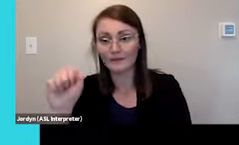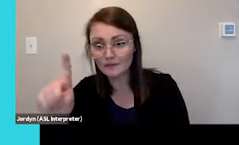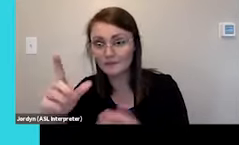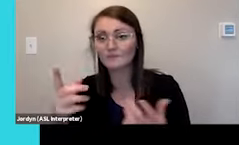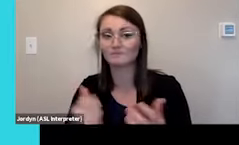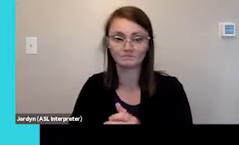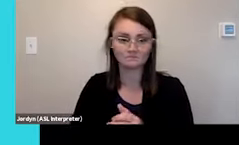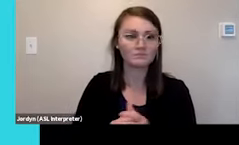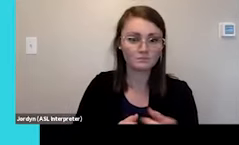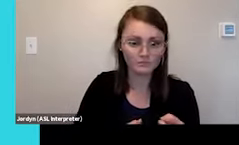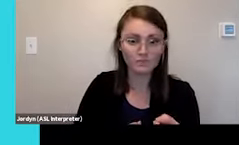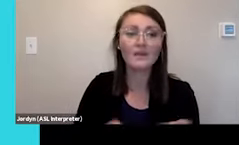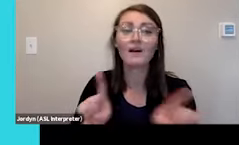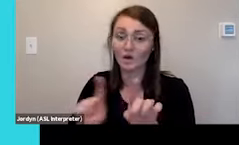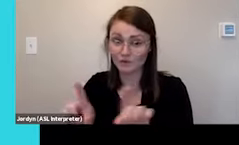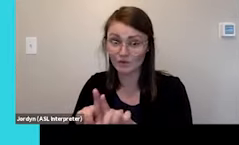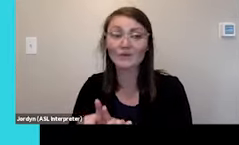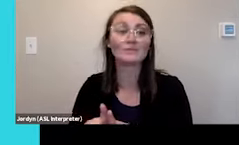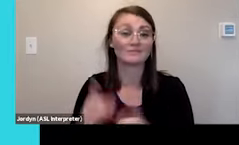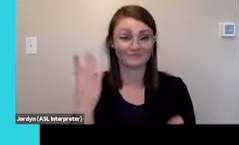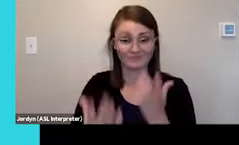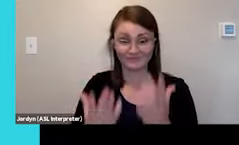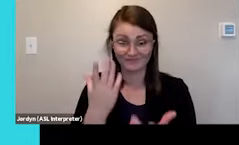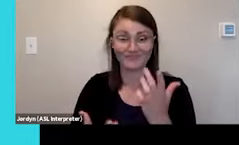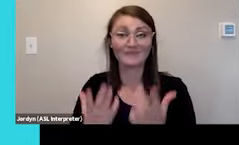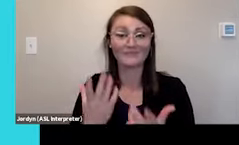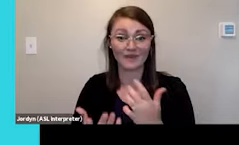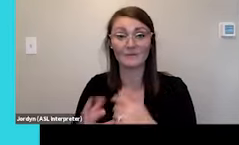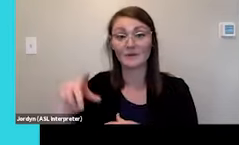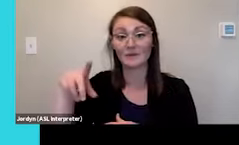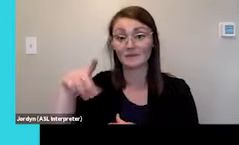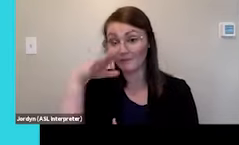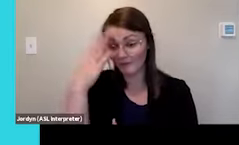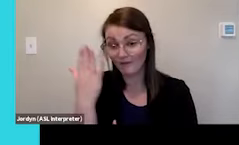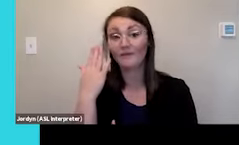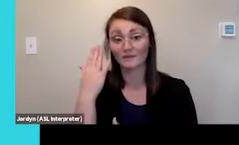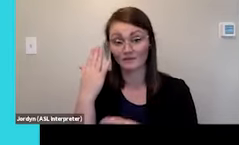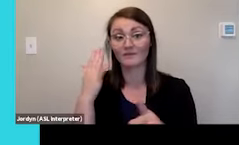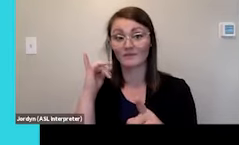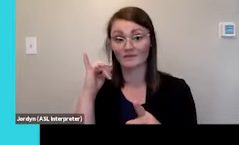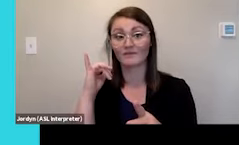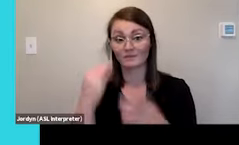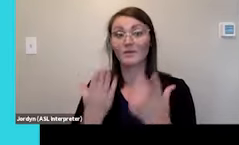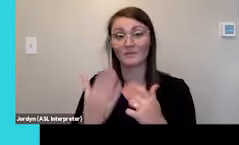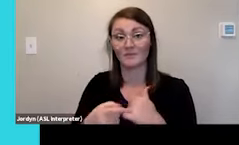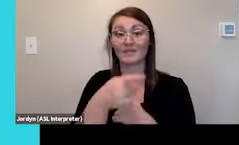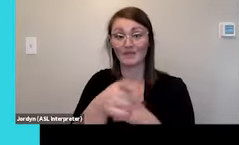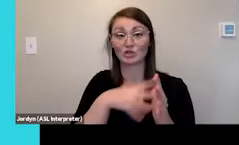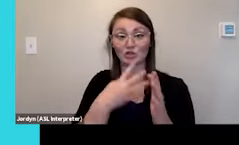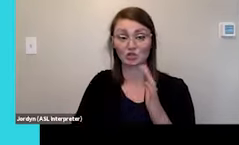shelter them from the racism that they will face in the outside world. It amplifies it. But we in this chart we show